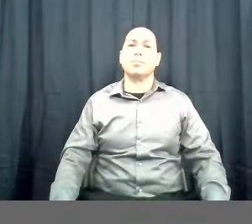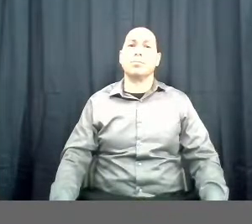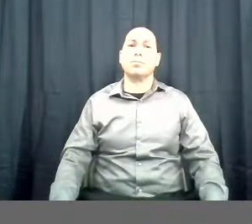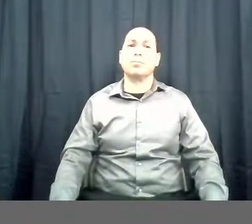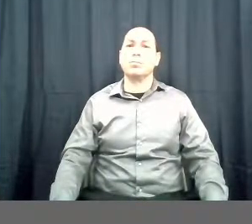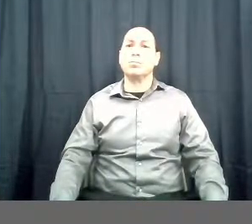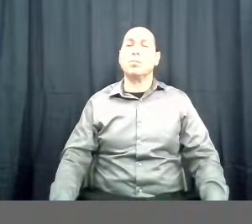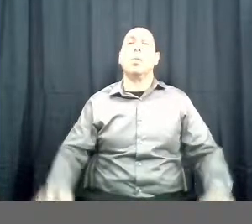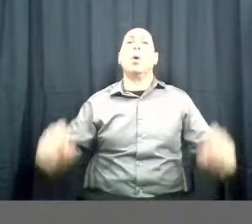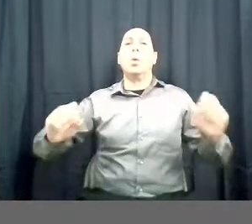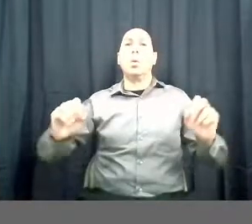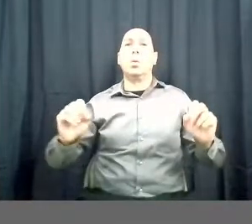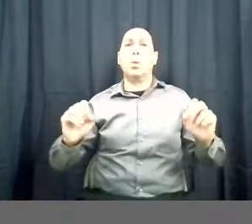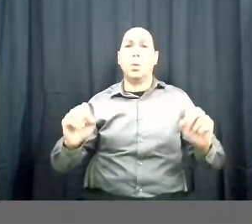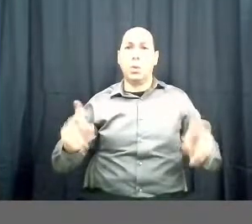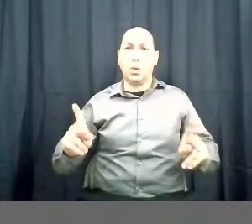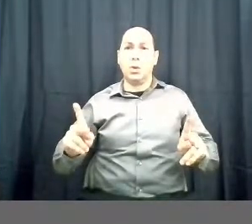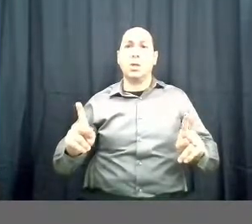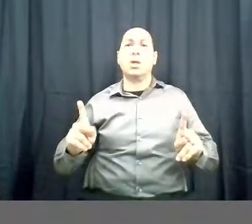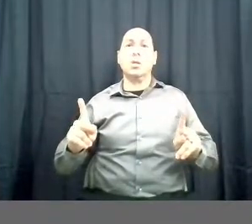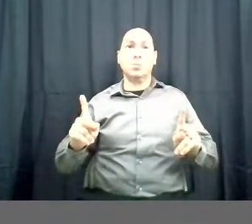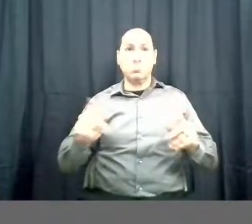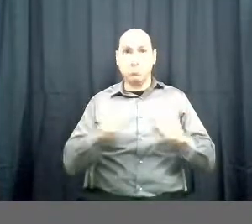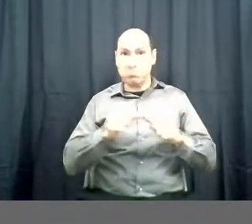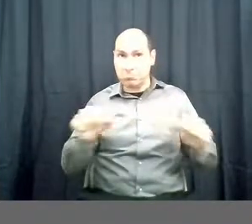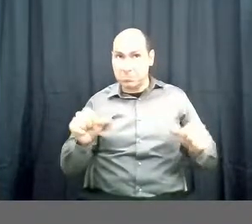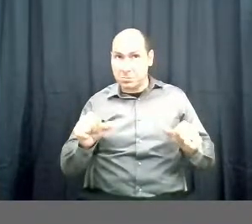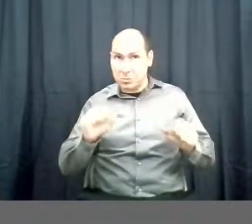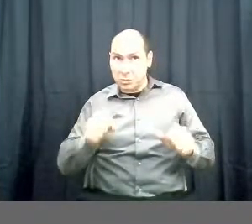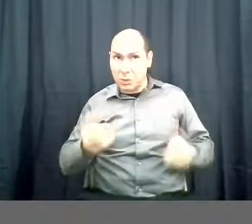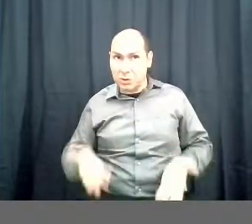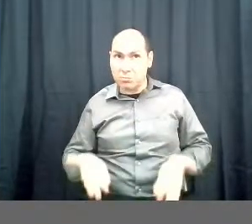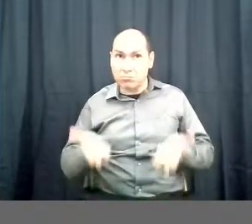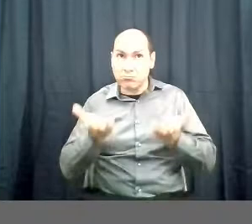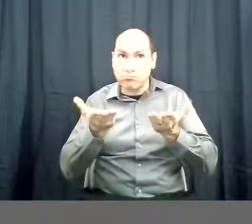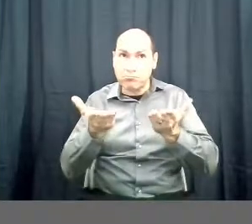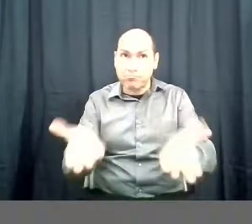Okay, so can we have a motion to approve the